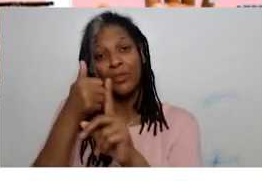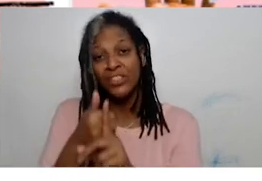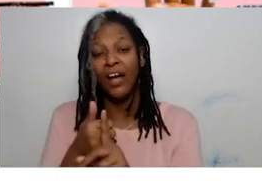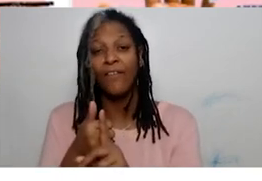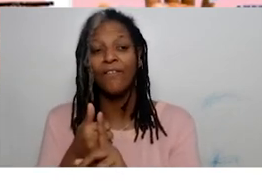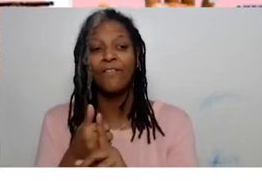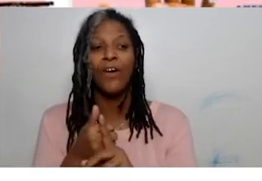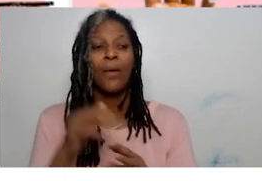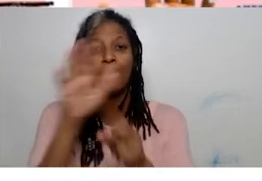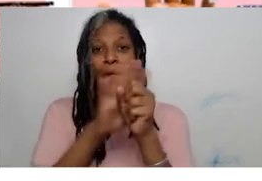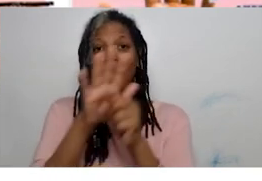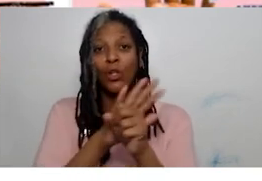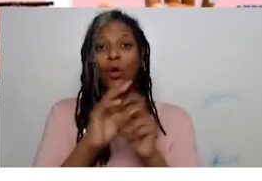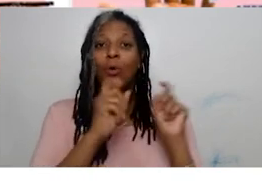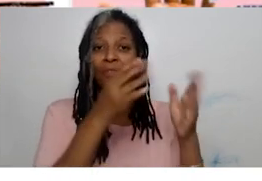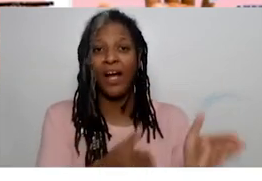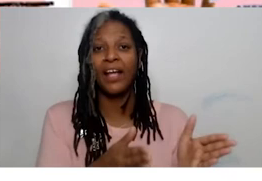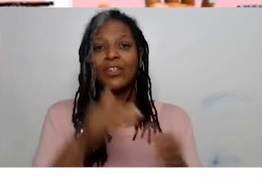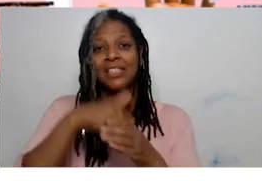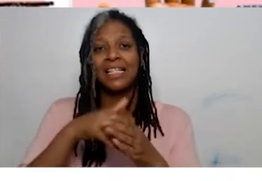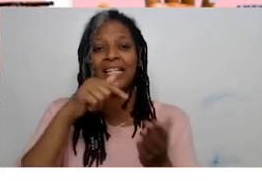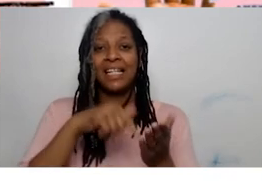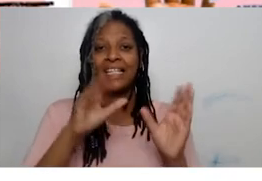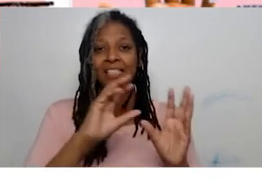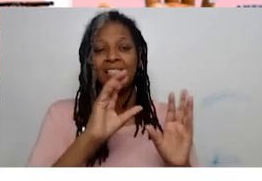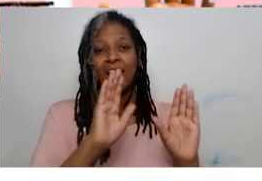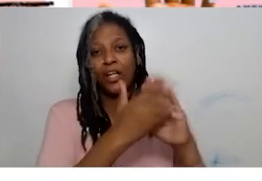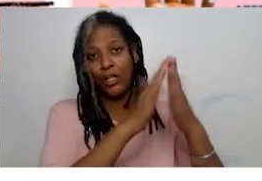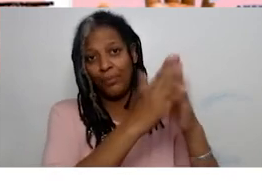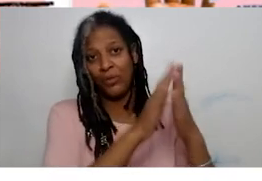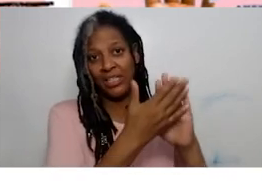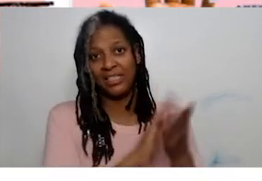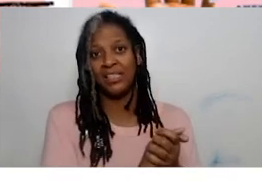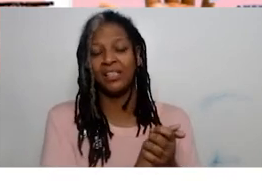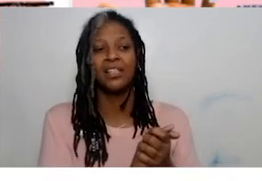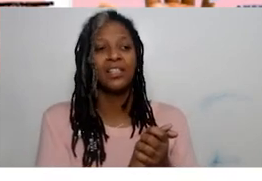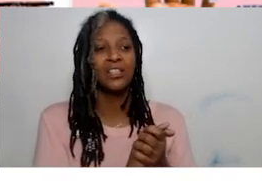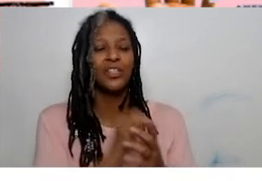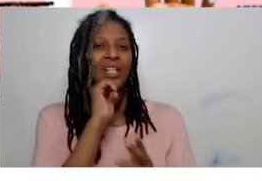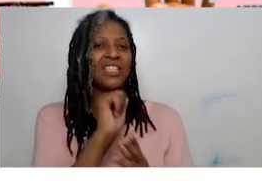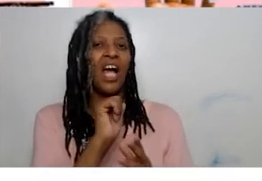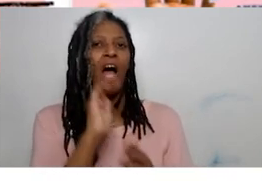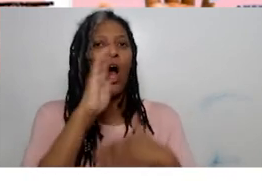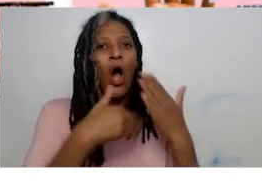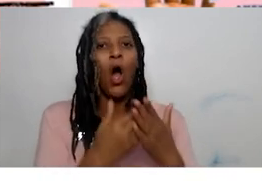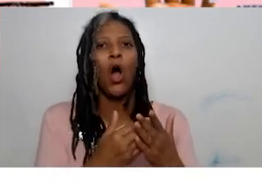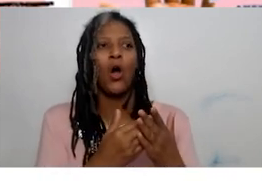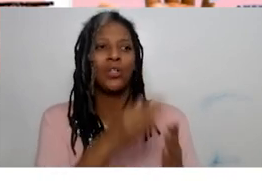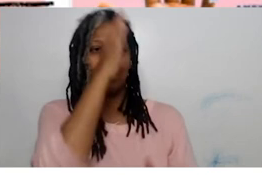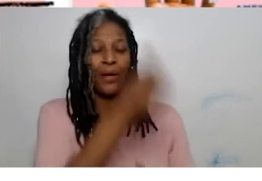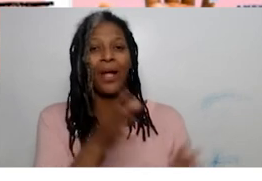these communities and how they navigate the world. And this is not all directly related to sexual violence. I think that is always great for you